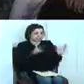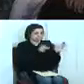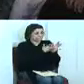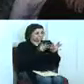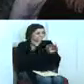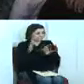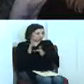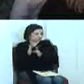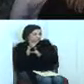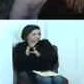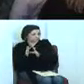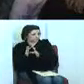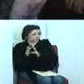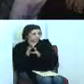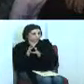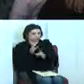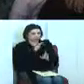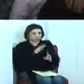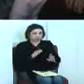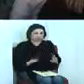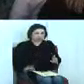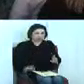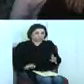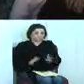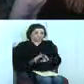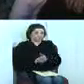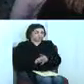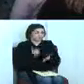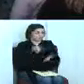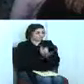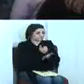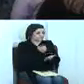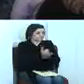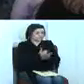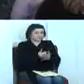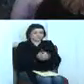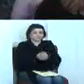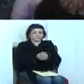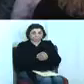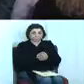Jesus, Messiah Christ. Hallelujah. Amen.